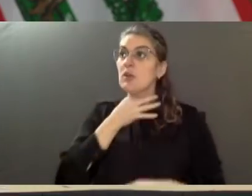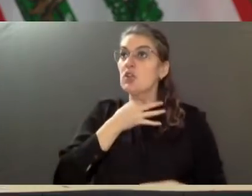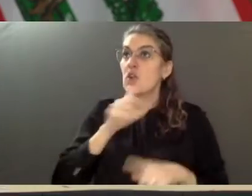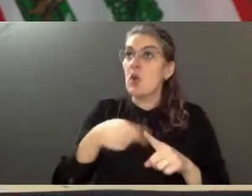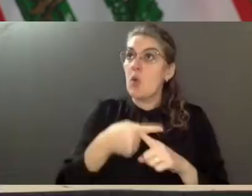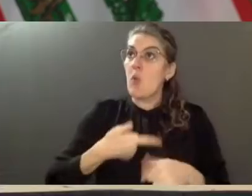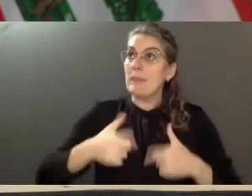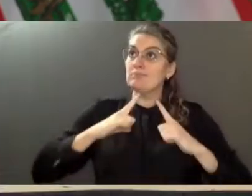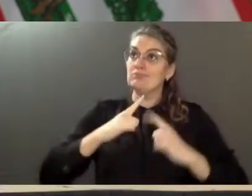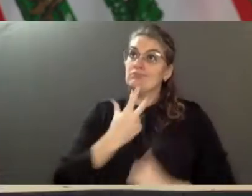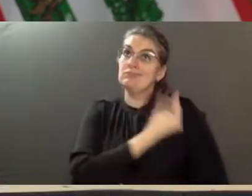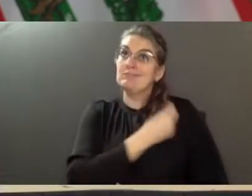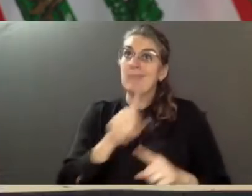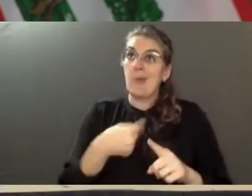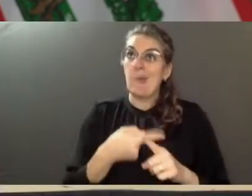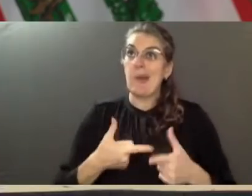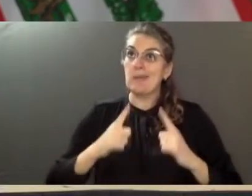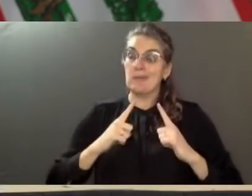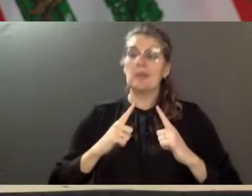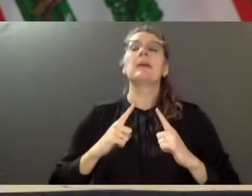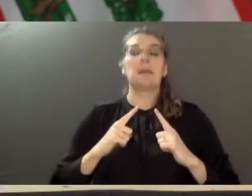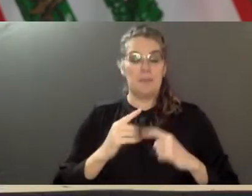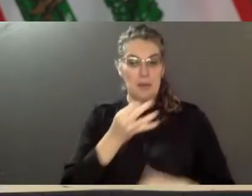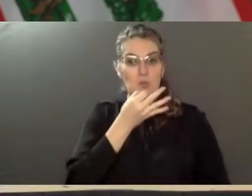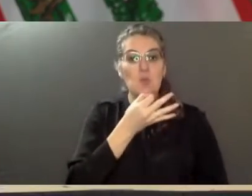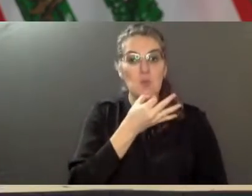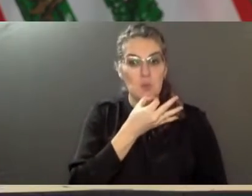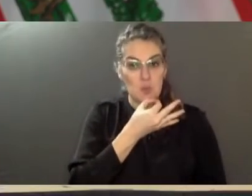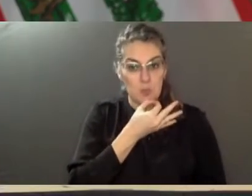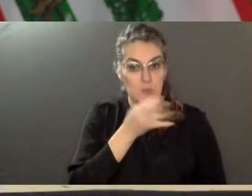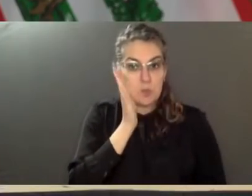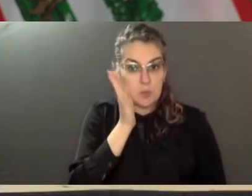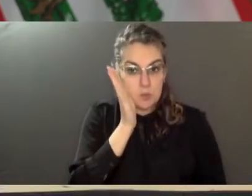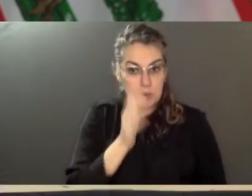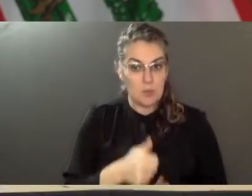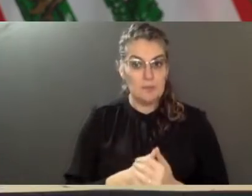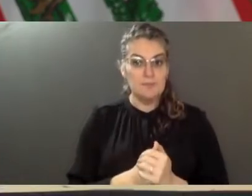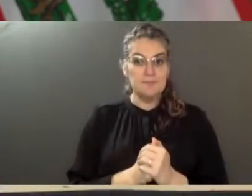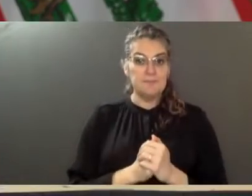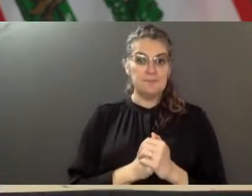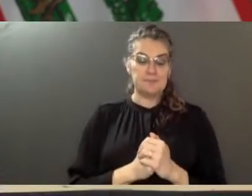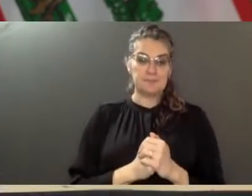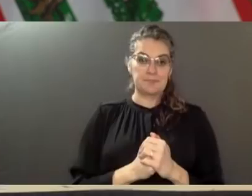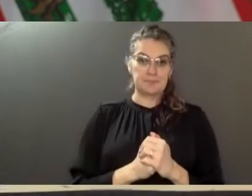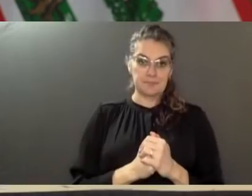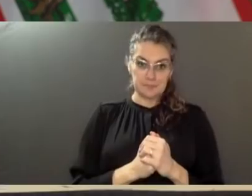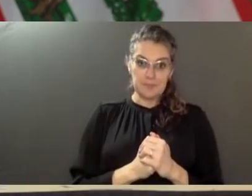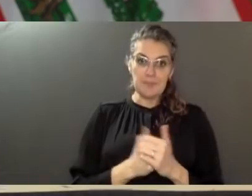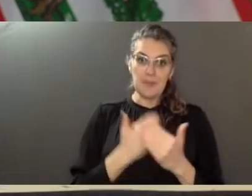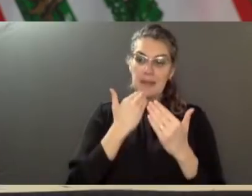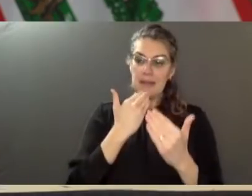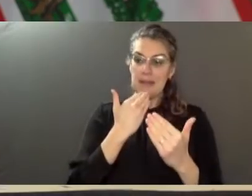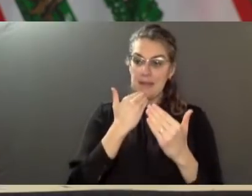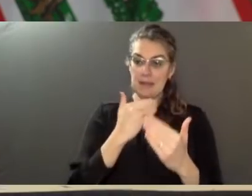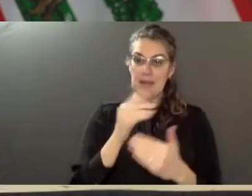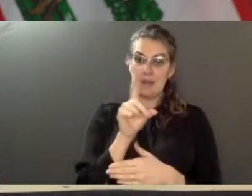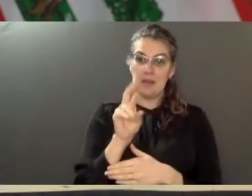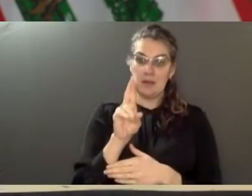our public health nursing who've been working with Dr. Morrison's office in coordinating the vaccine rollout, which is